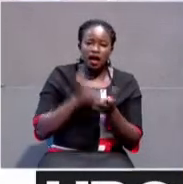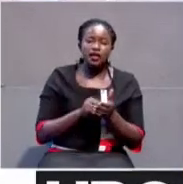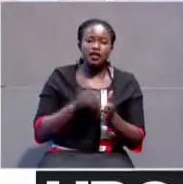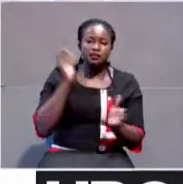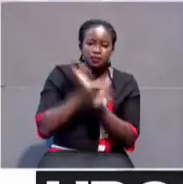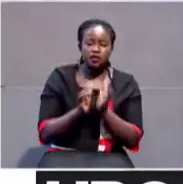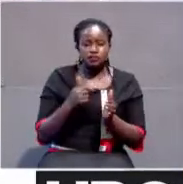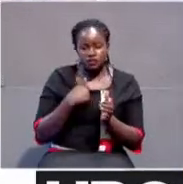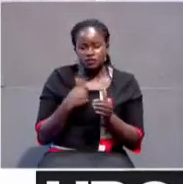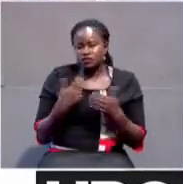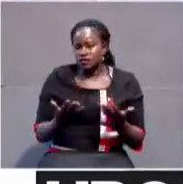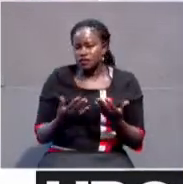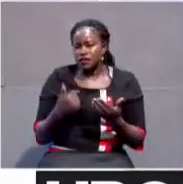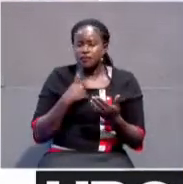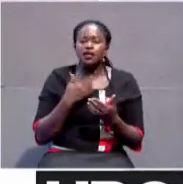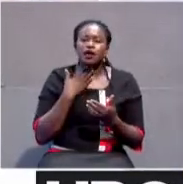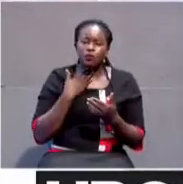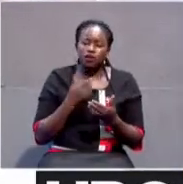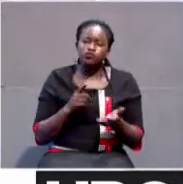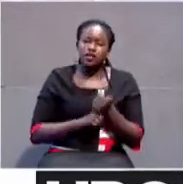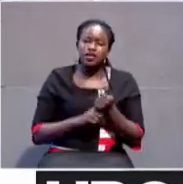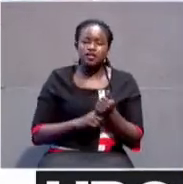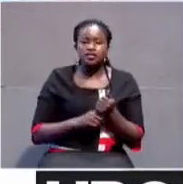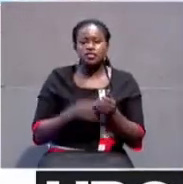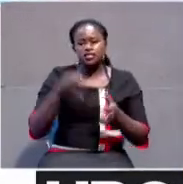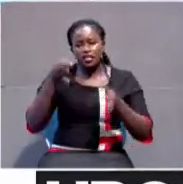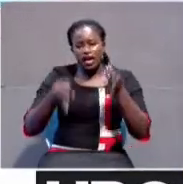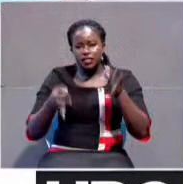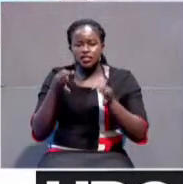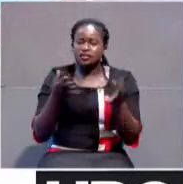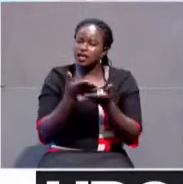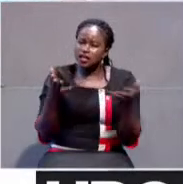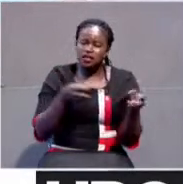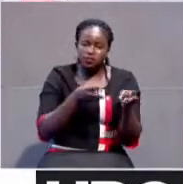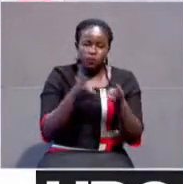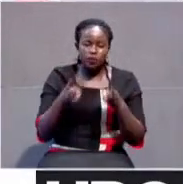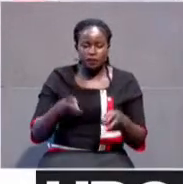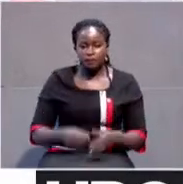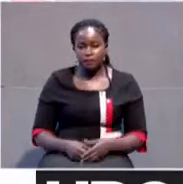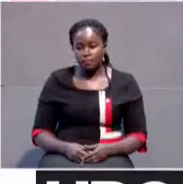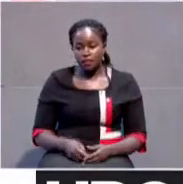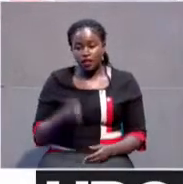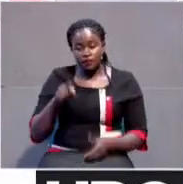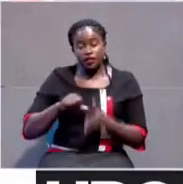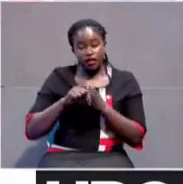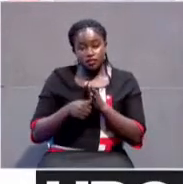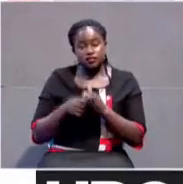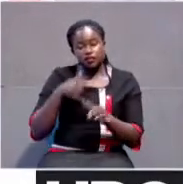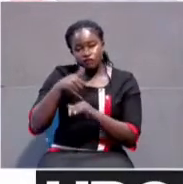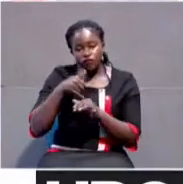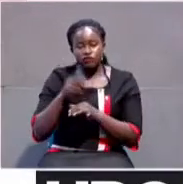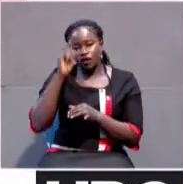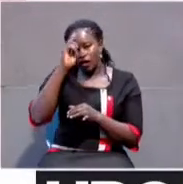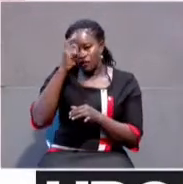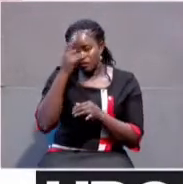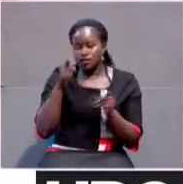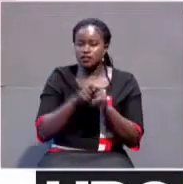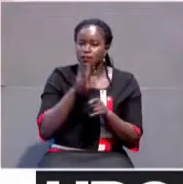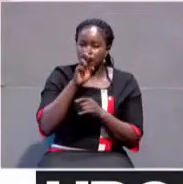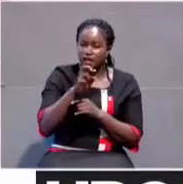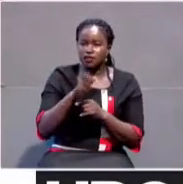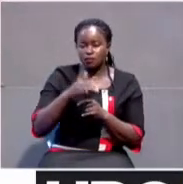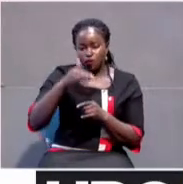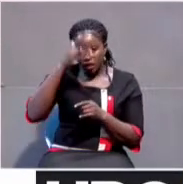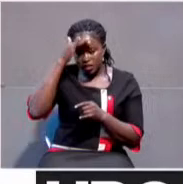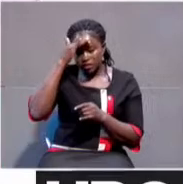not want. I want to really receive justice in whatever form it is. This case involves government and 8 police officers